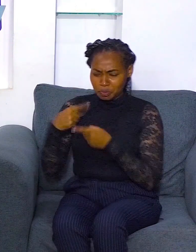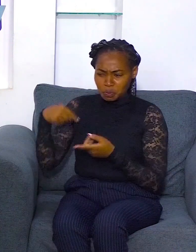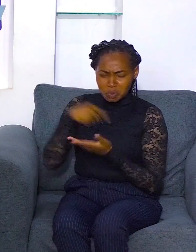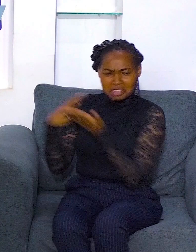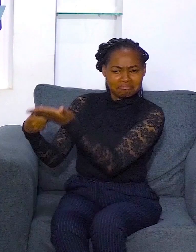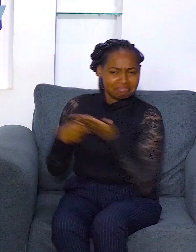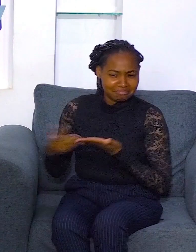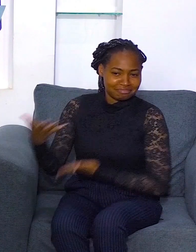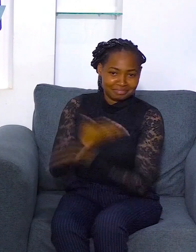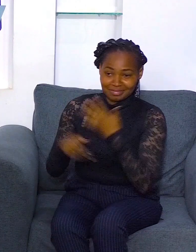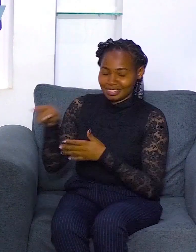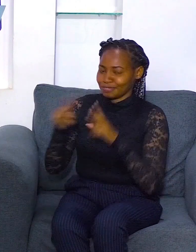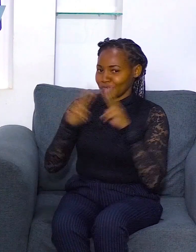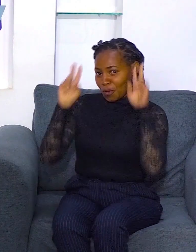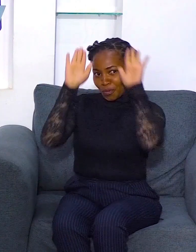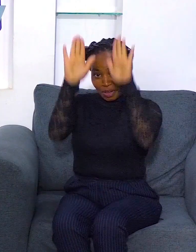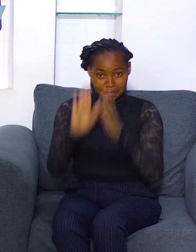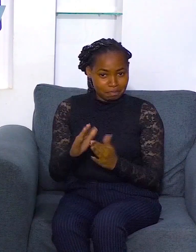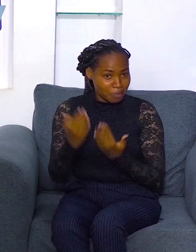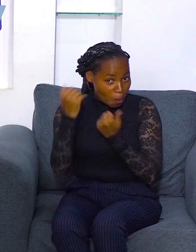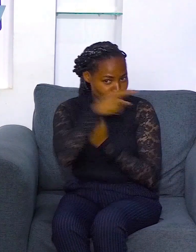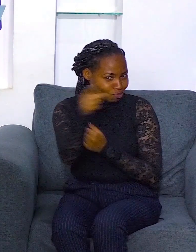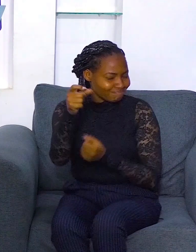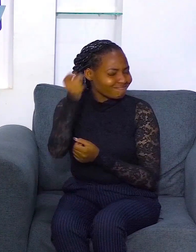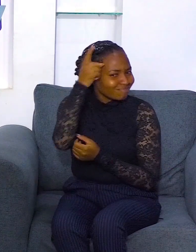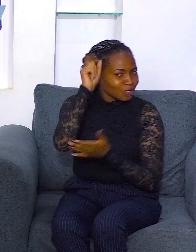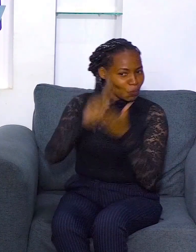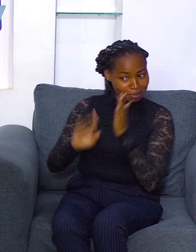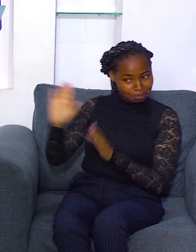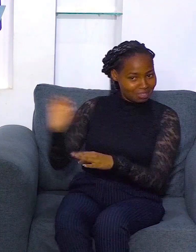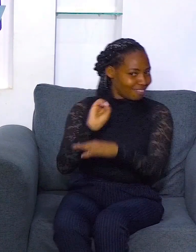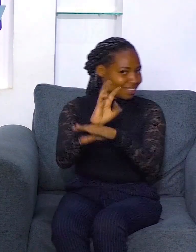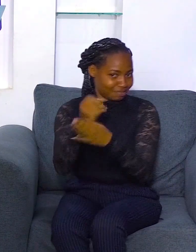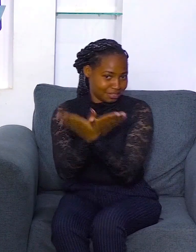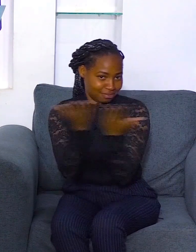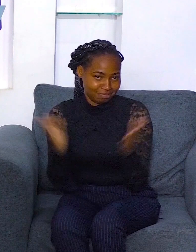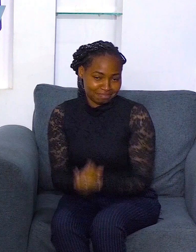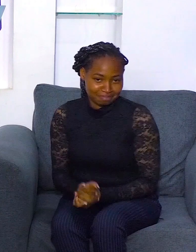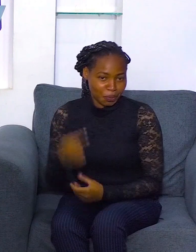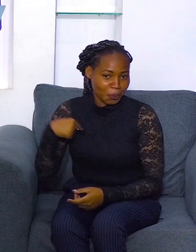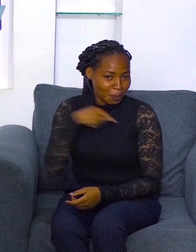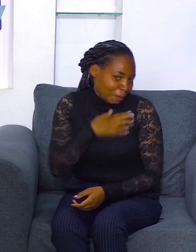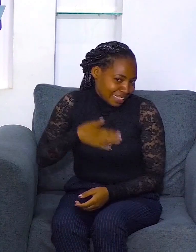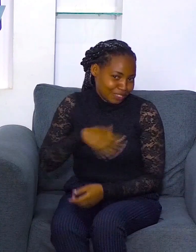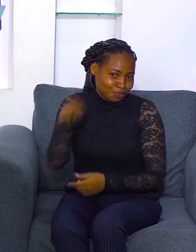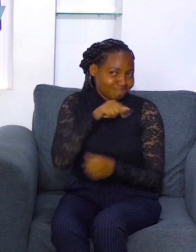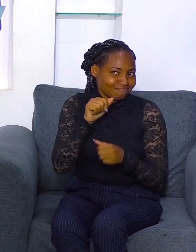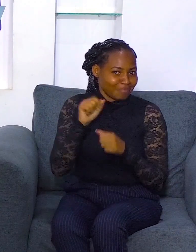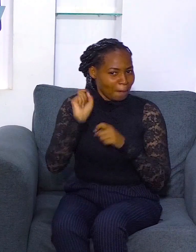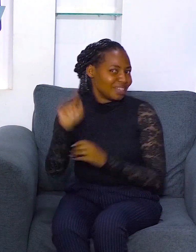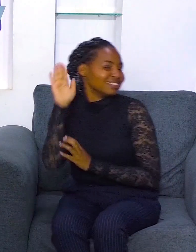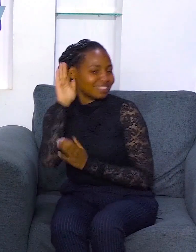you so much for staying tuned for this interesting conversation that we've had with the amazing Eddie. And I believe that you've taken in the advice